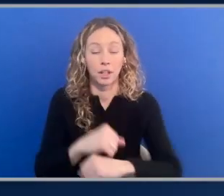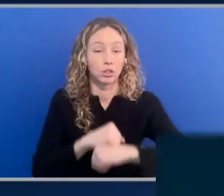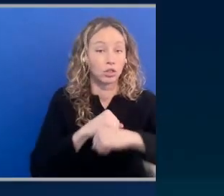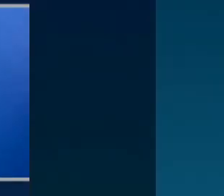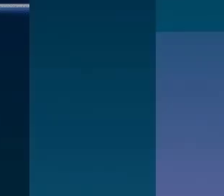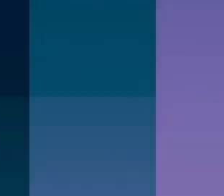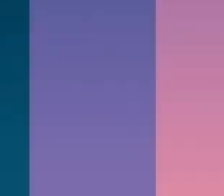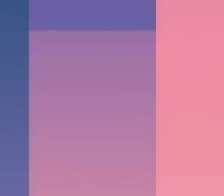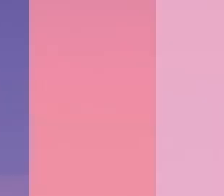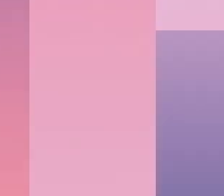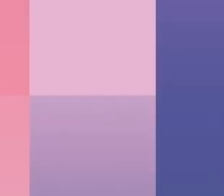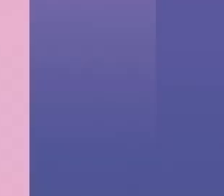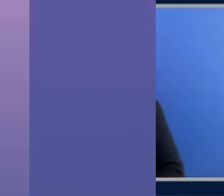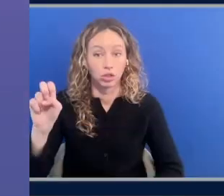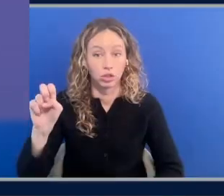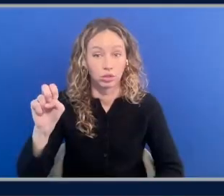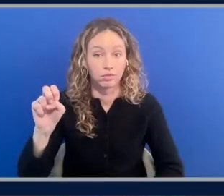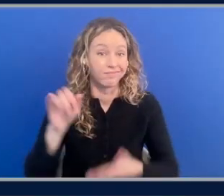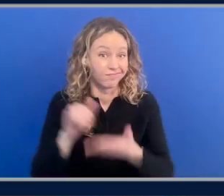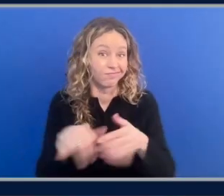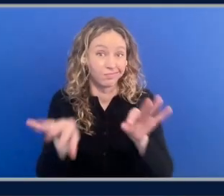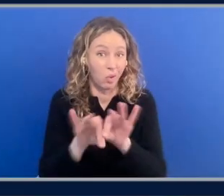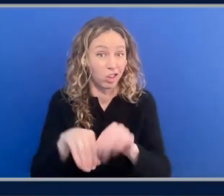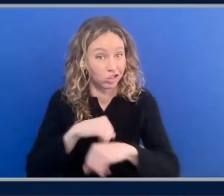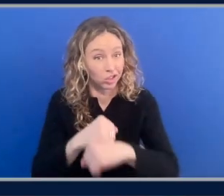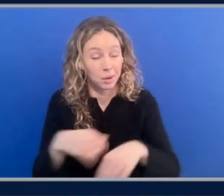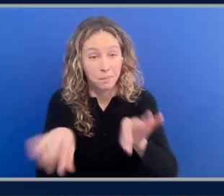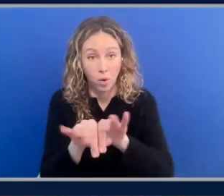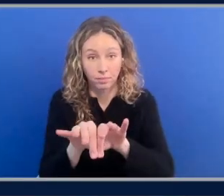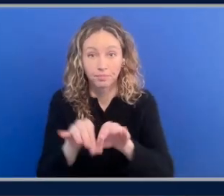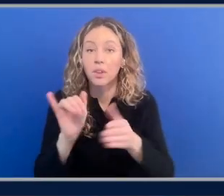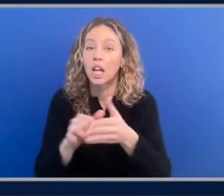big thing. Yeah, it's an important thing. The solution must